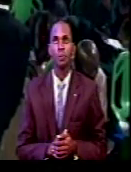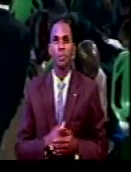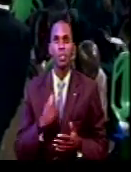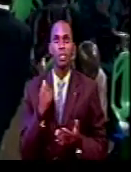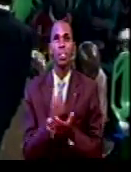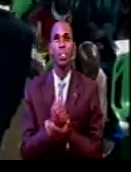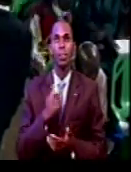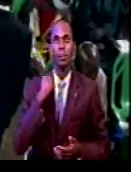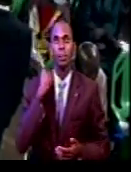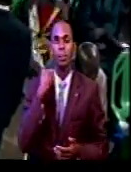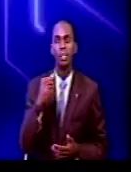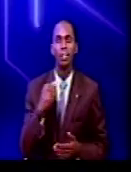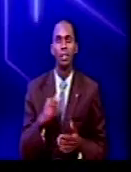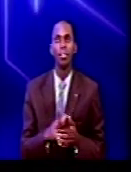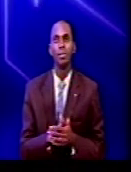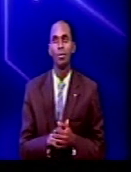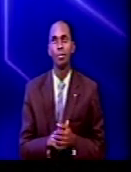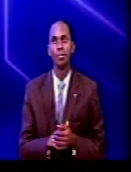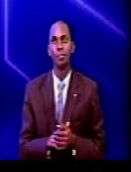Amen.